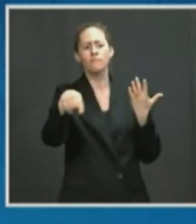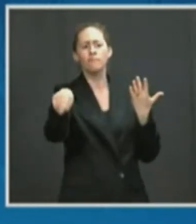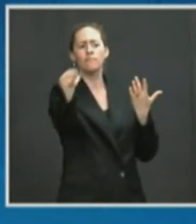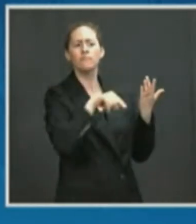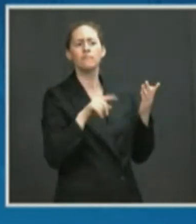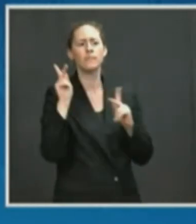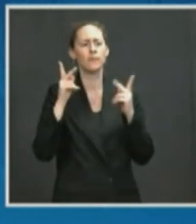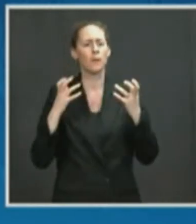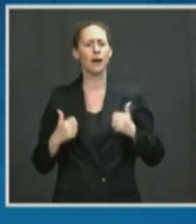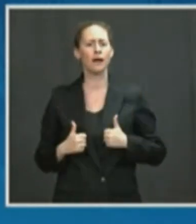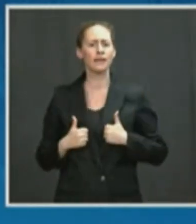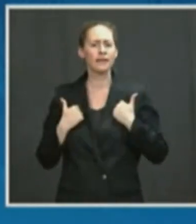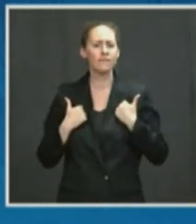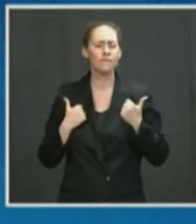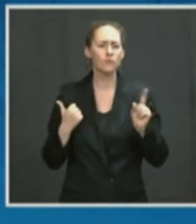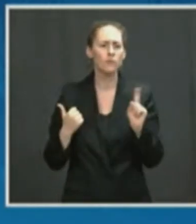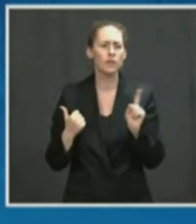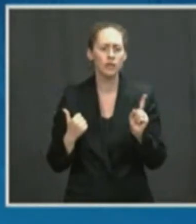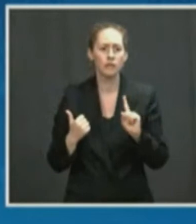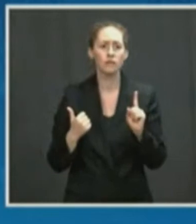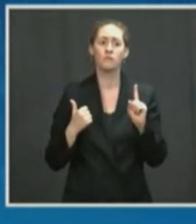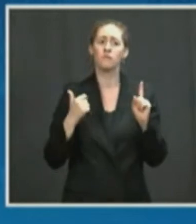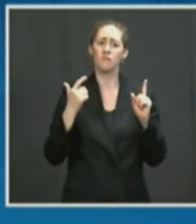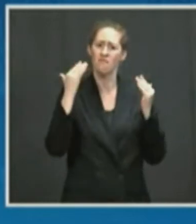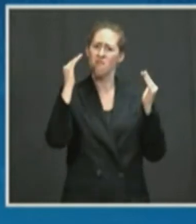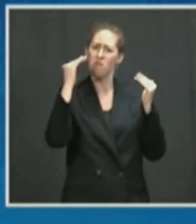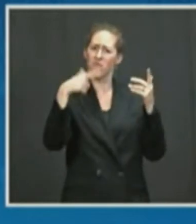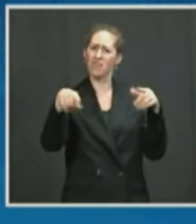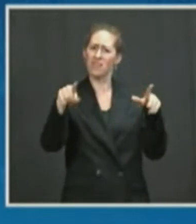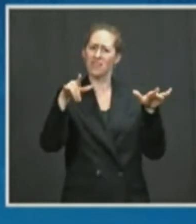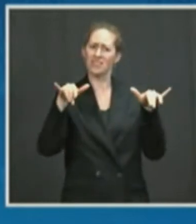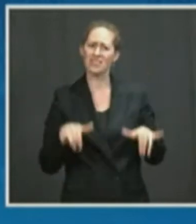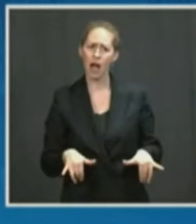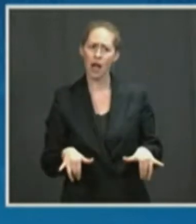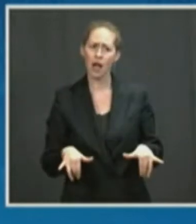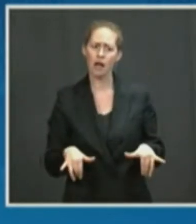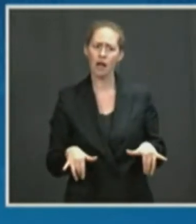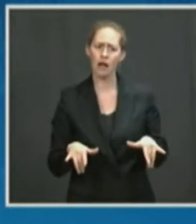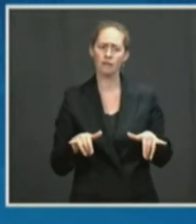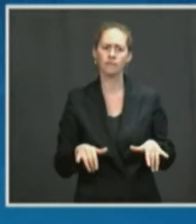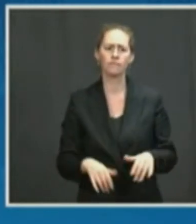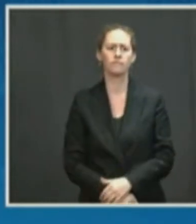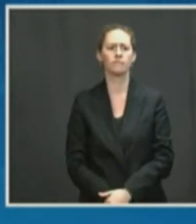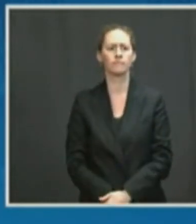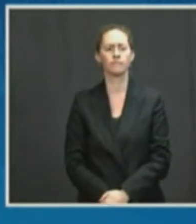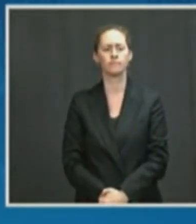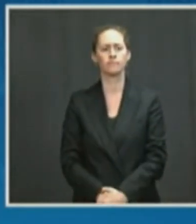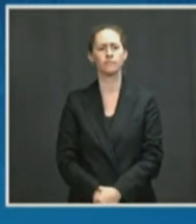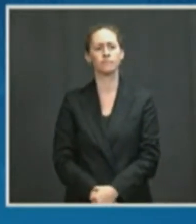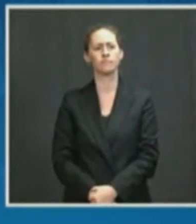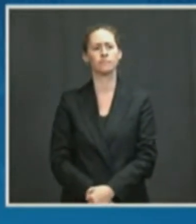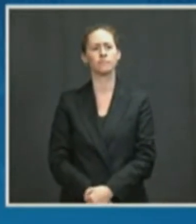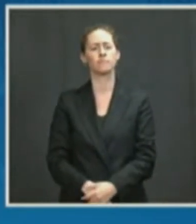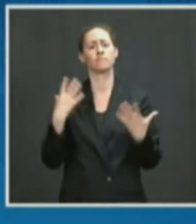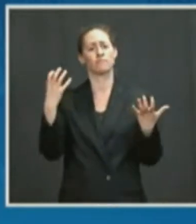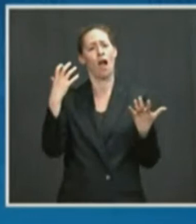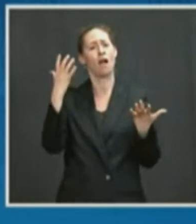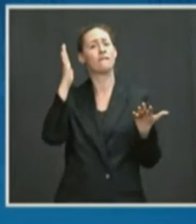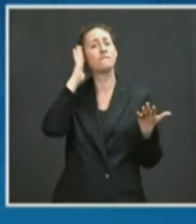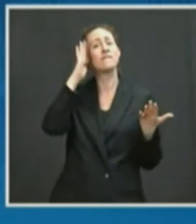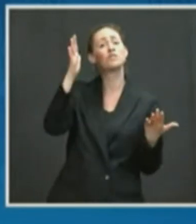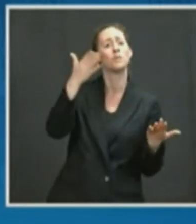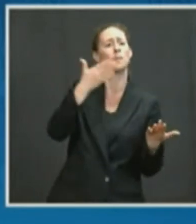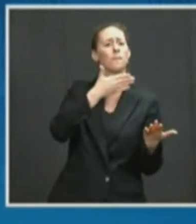staying is realistic because they can find a better future, and that will be the foundation for them not to need to